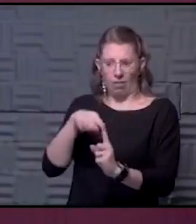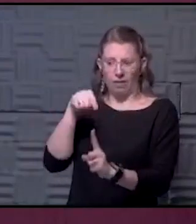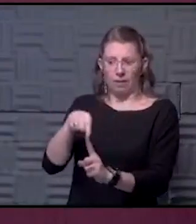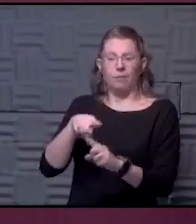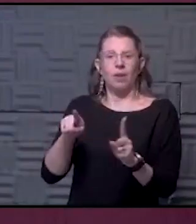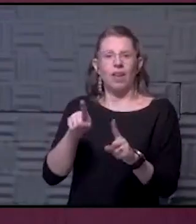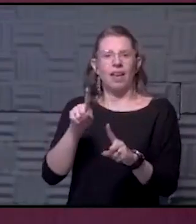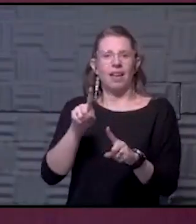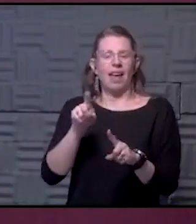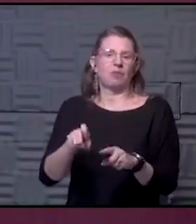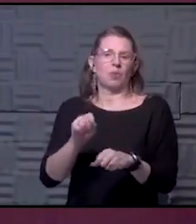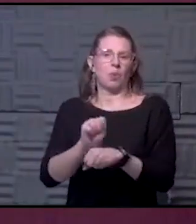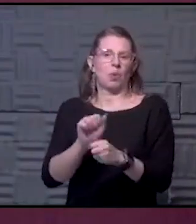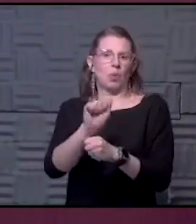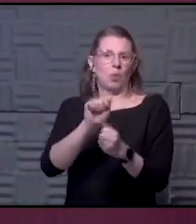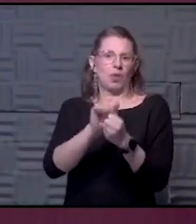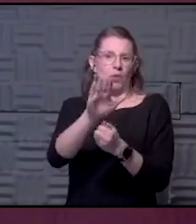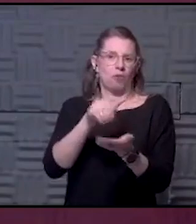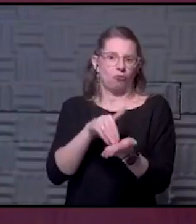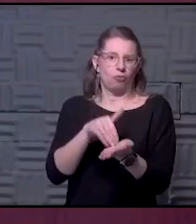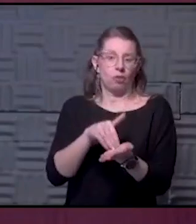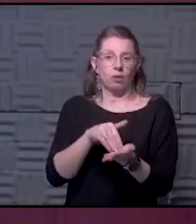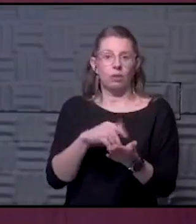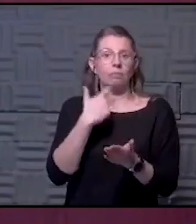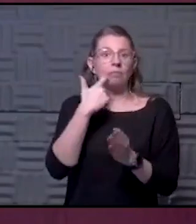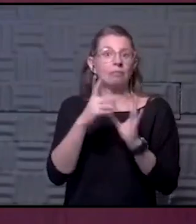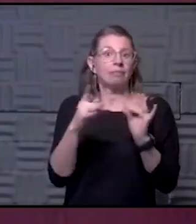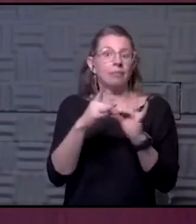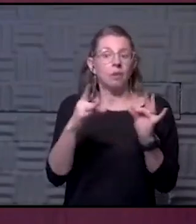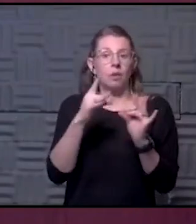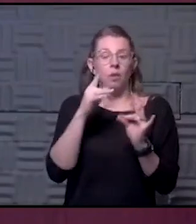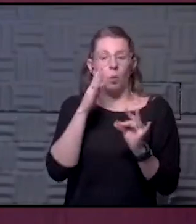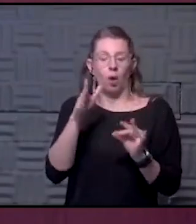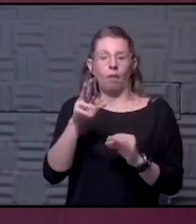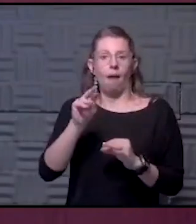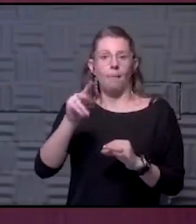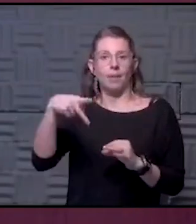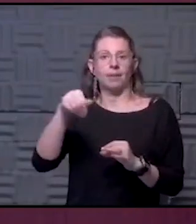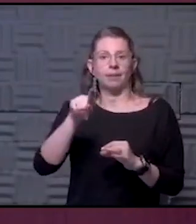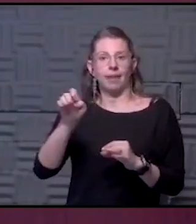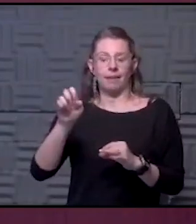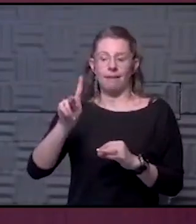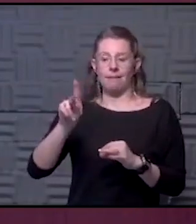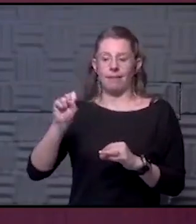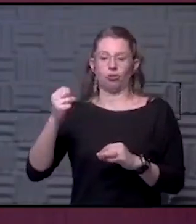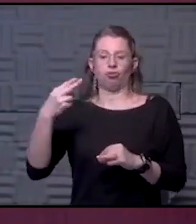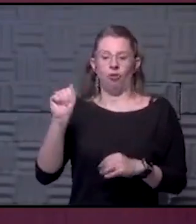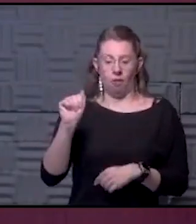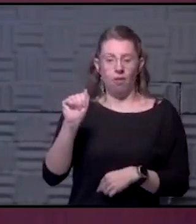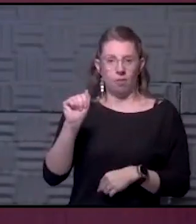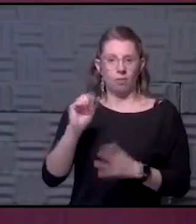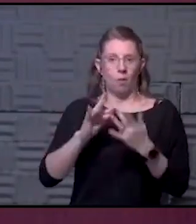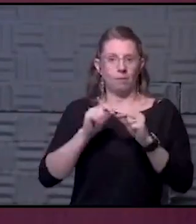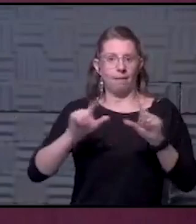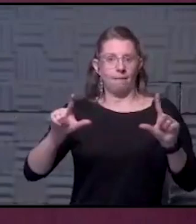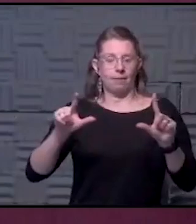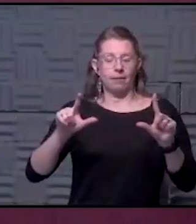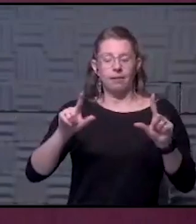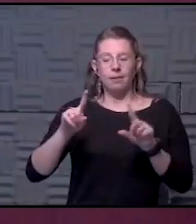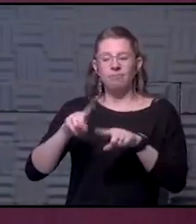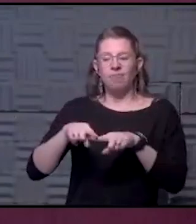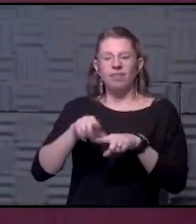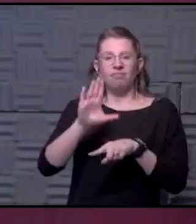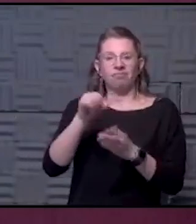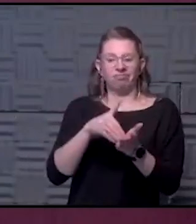your provider. And one of the recent statements, in fact, it's going to be updated and it'll be out on our Acacia website, is that it's up to the